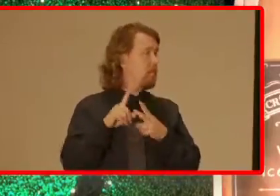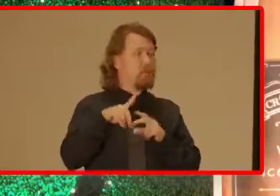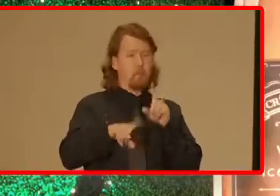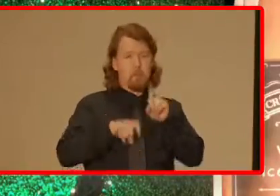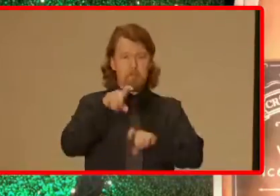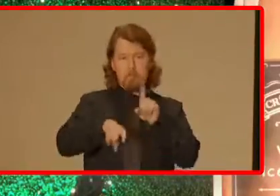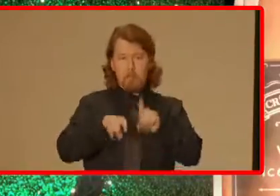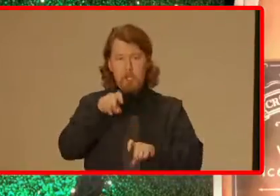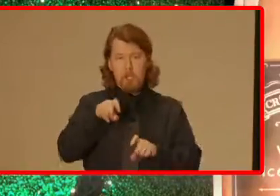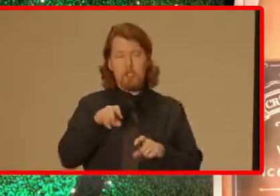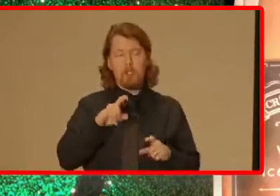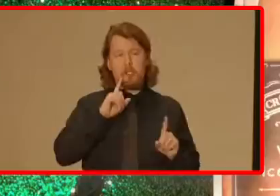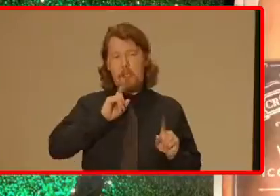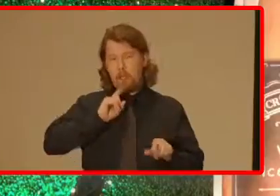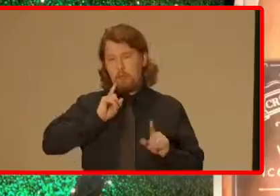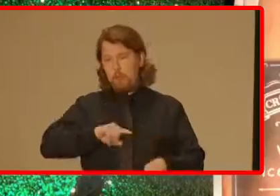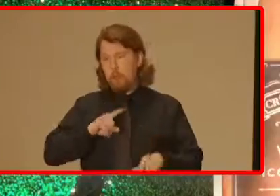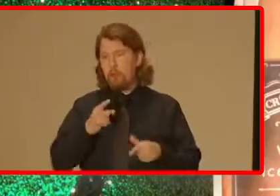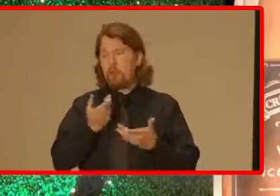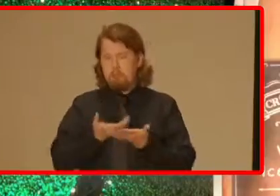questions, answers, etc.